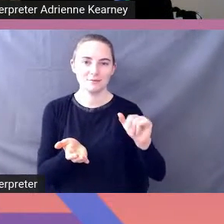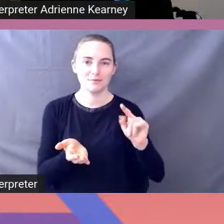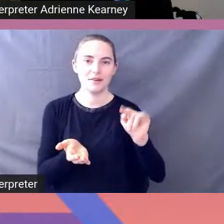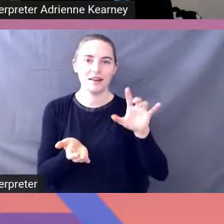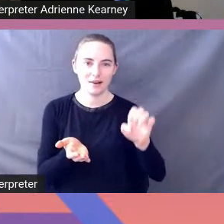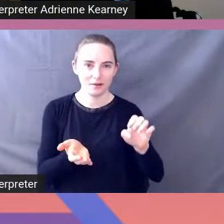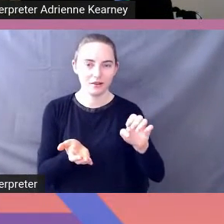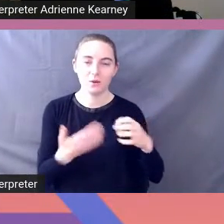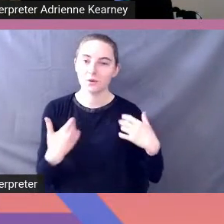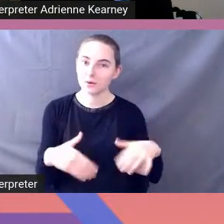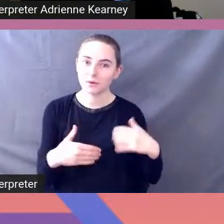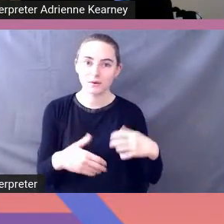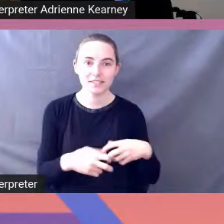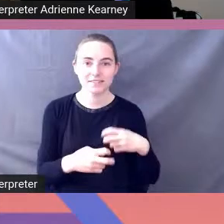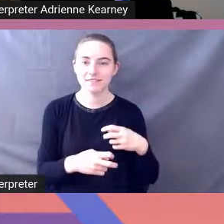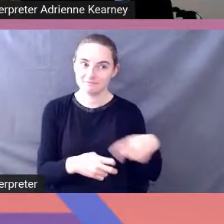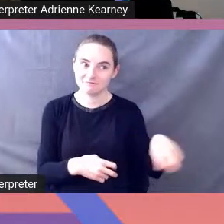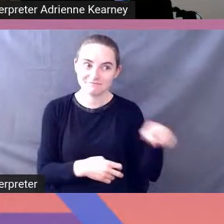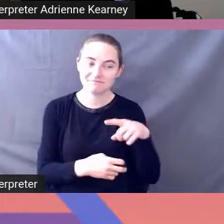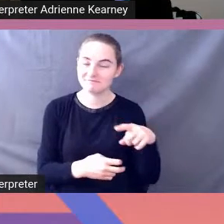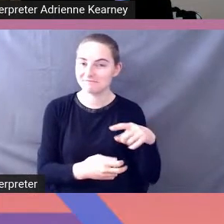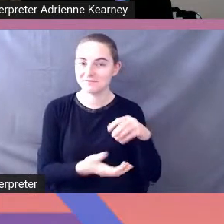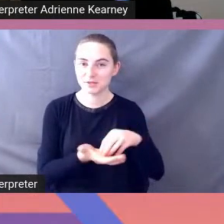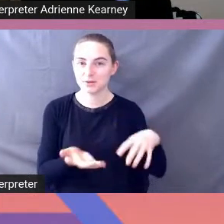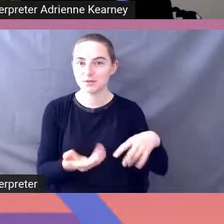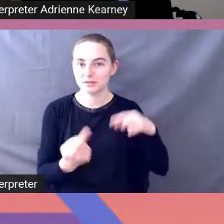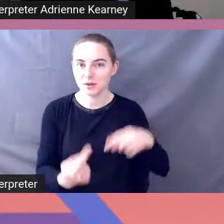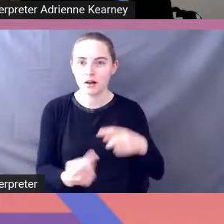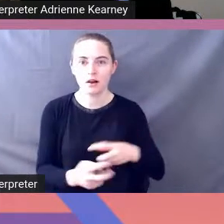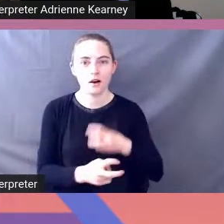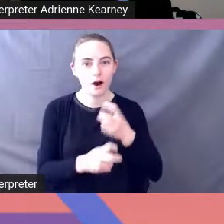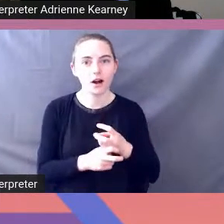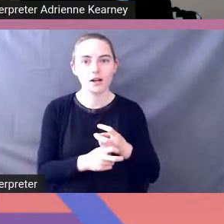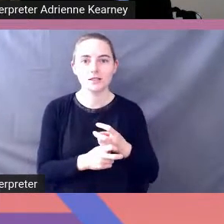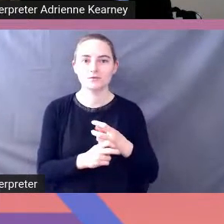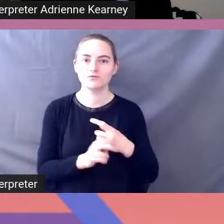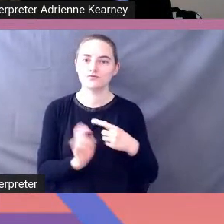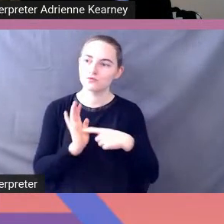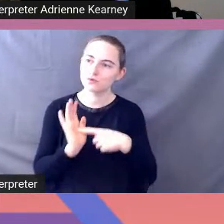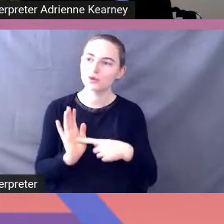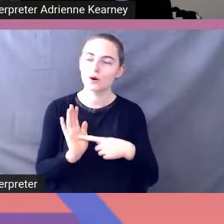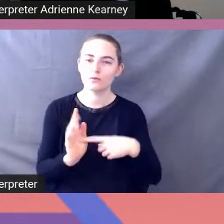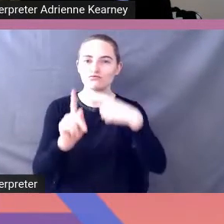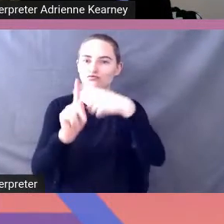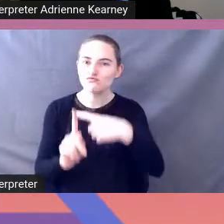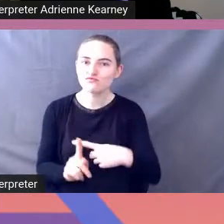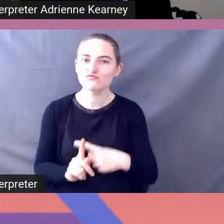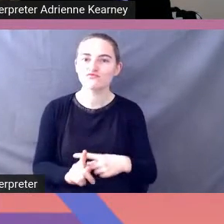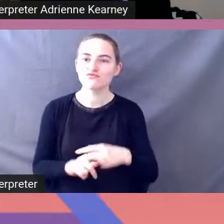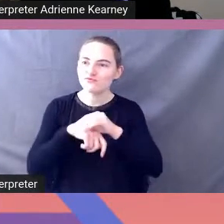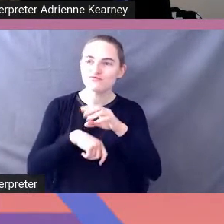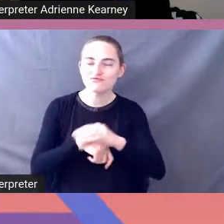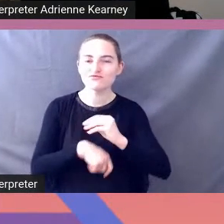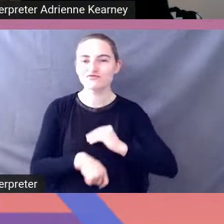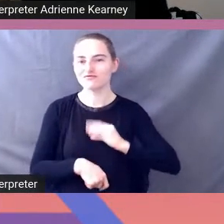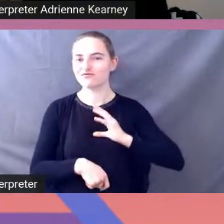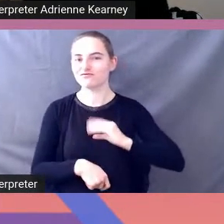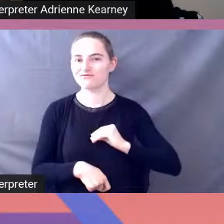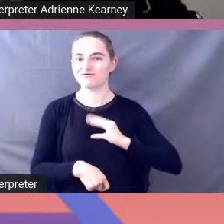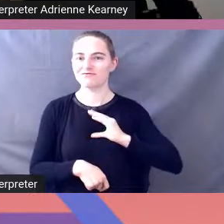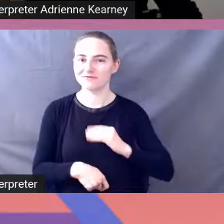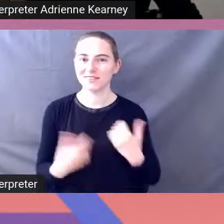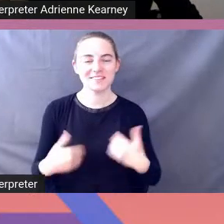love and care? So back to the want and the need is a very important question. And the